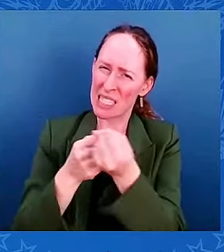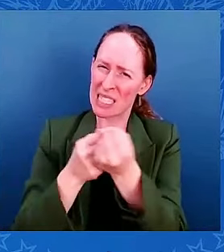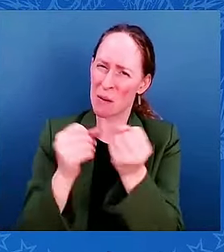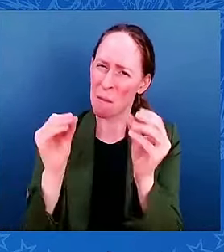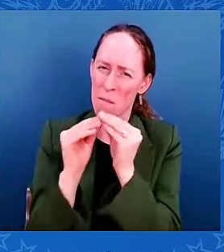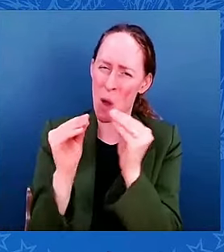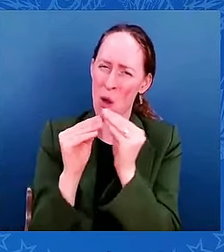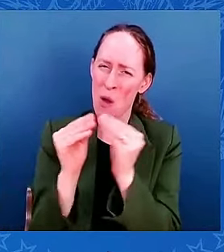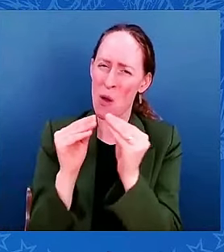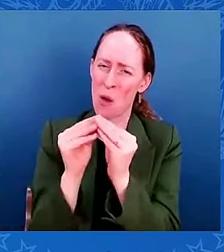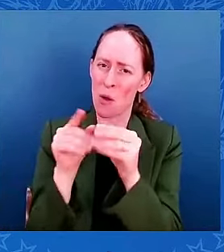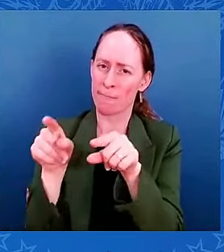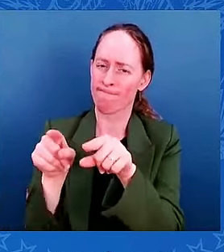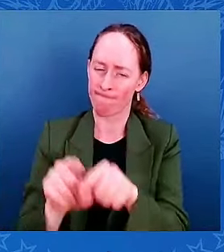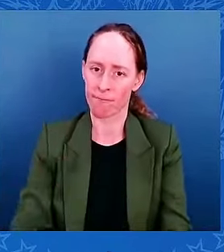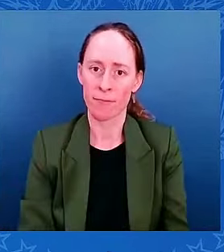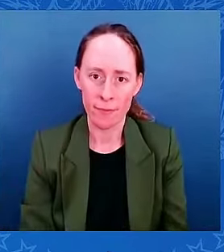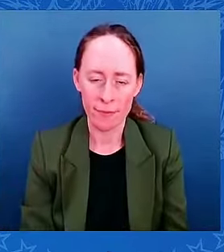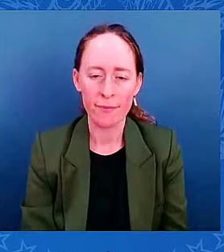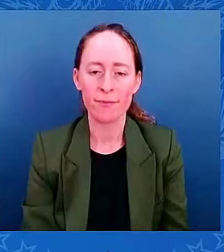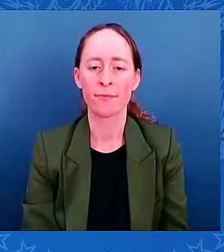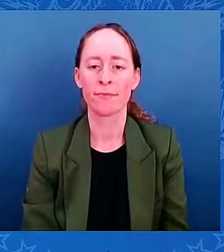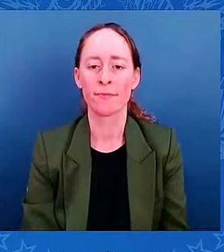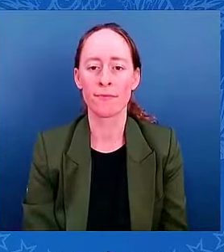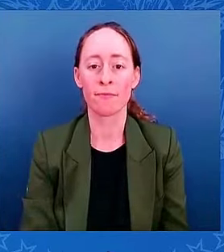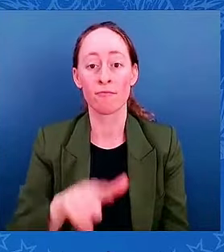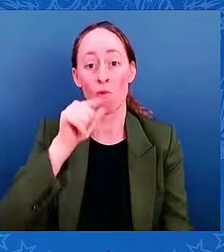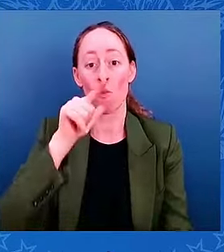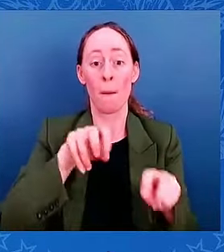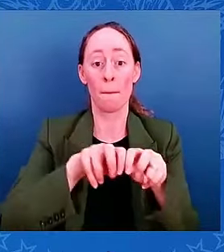National Labor Relations Board members who actually believe in unions